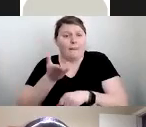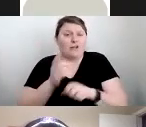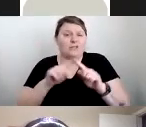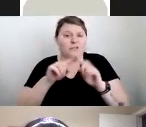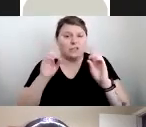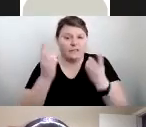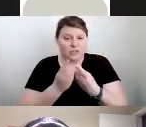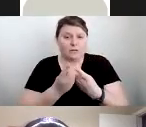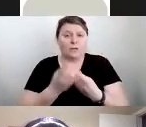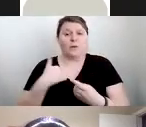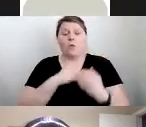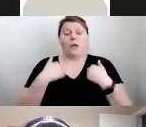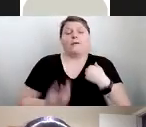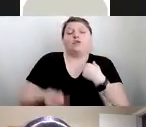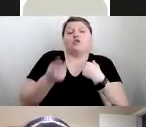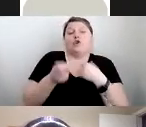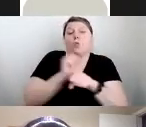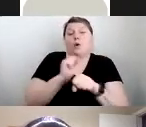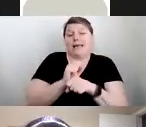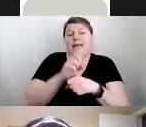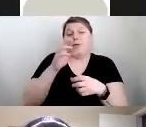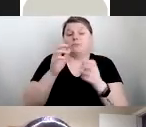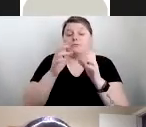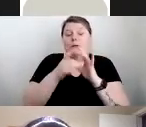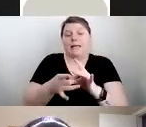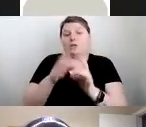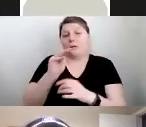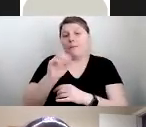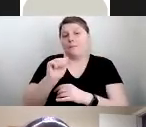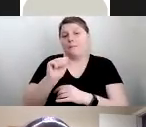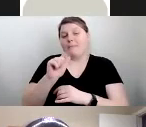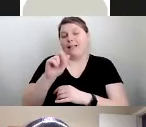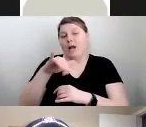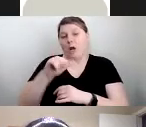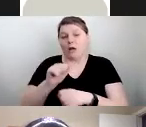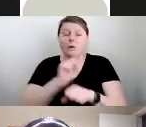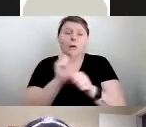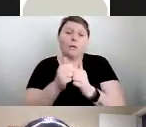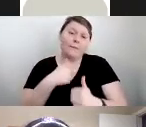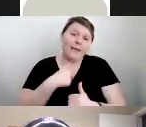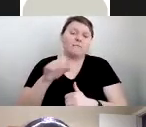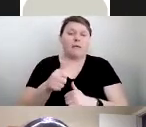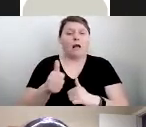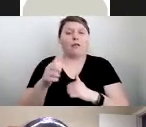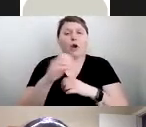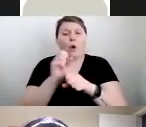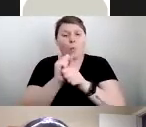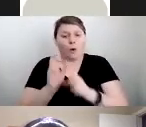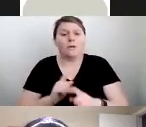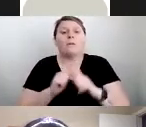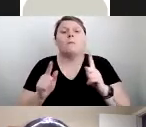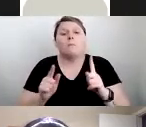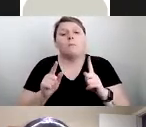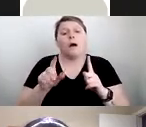working in the malaria branch, and they work closely with me as well as a lot of my colleagues. But then a sizable proportion actually work